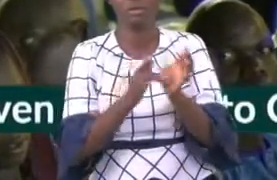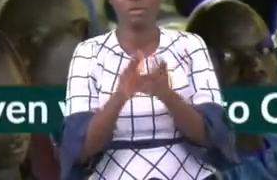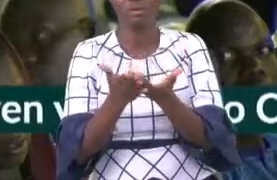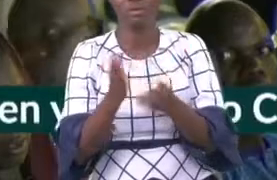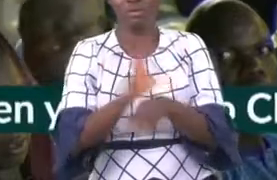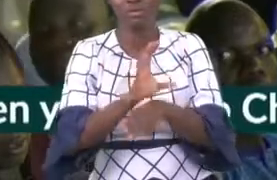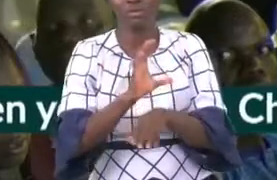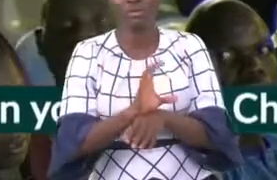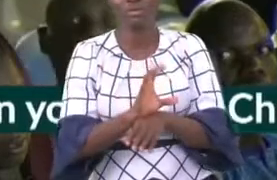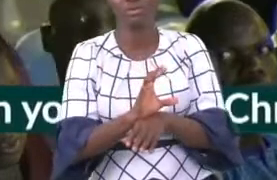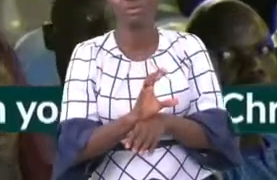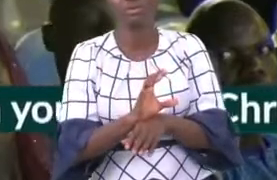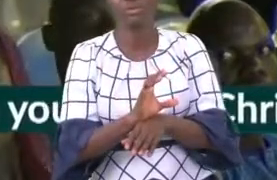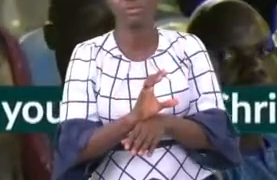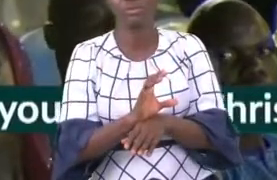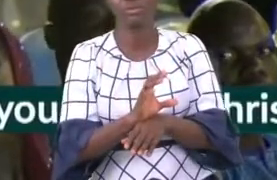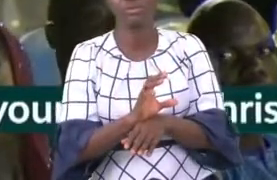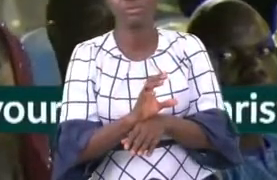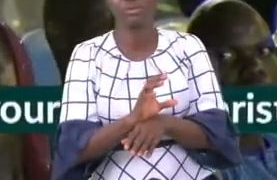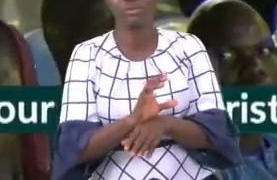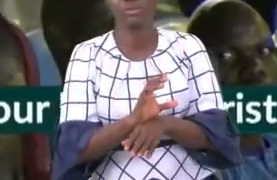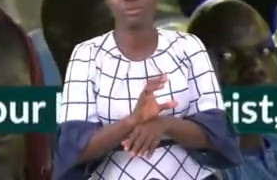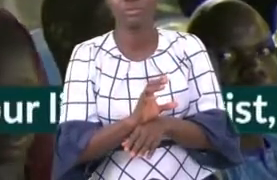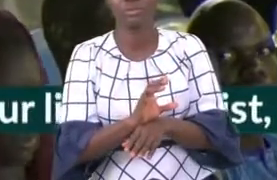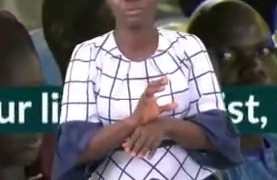The time is also 3 p.m.